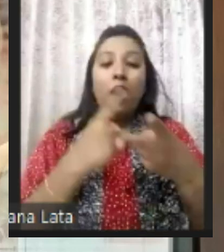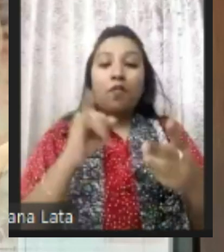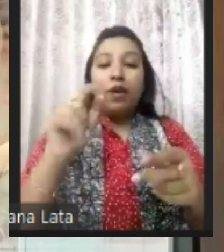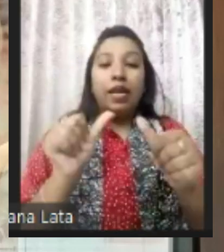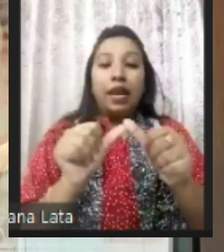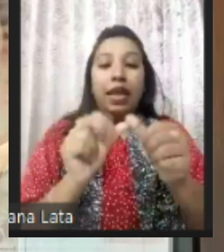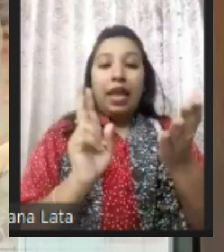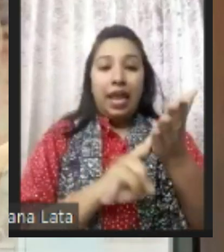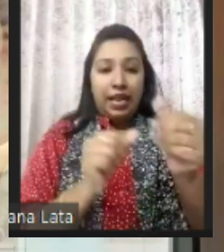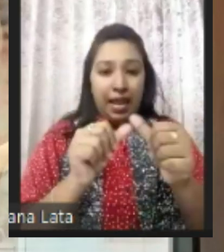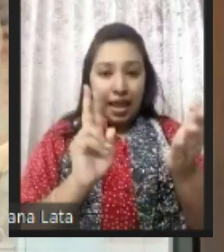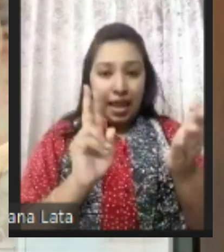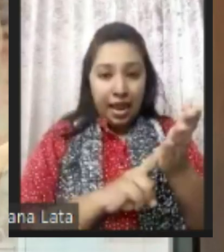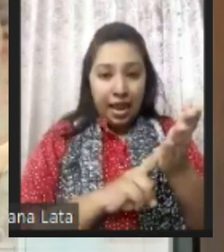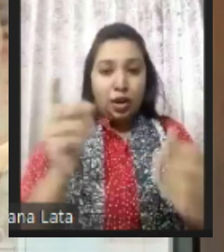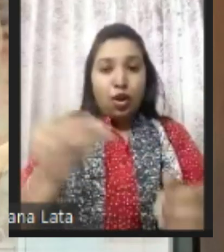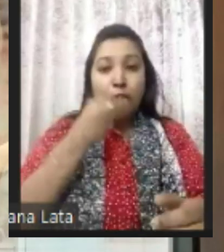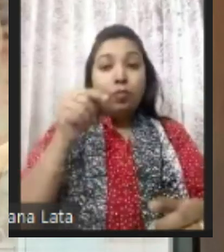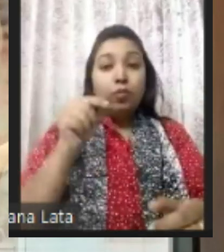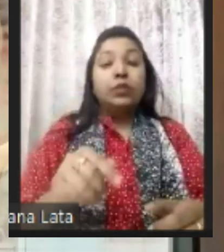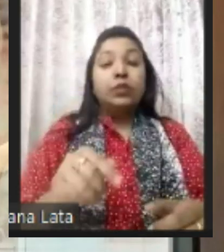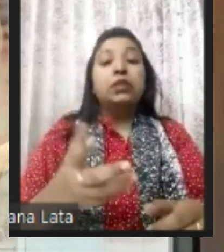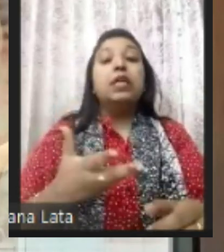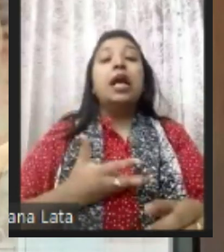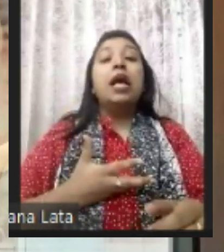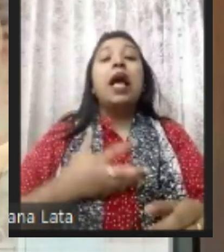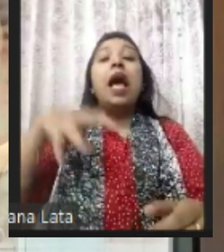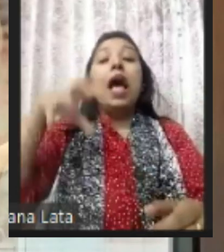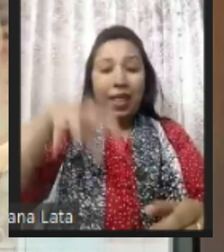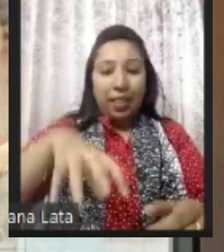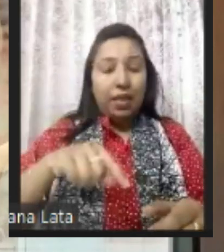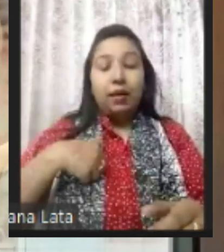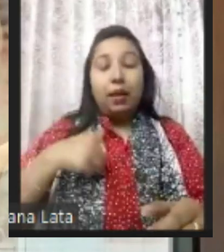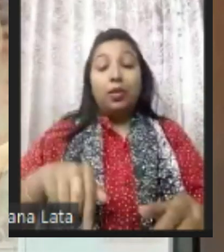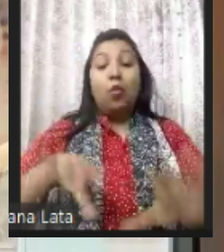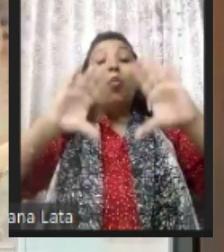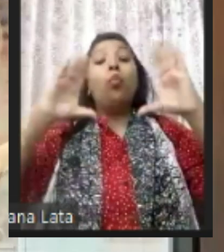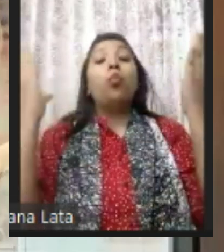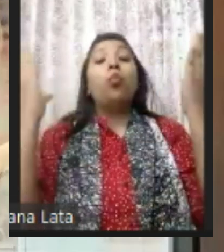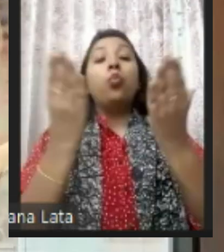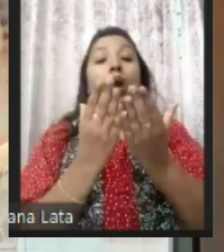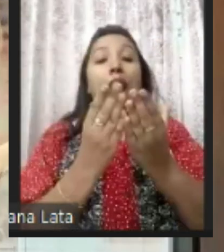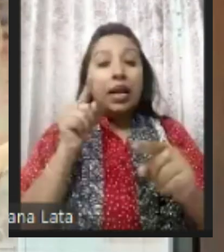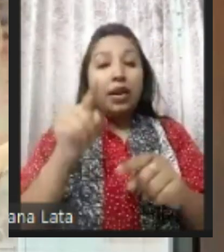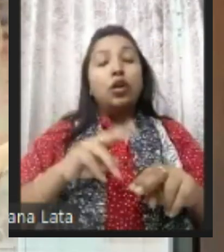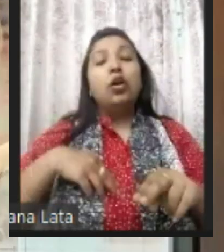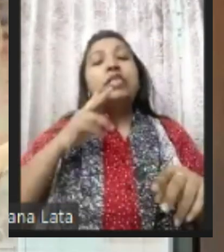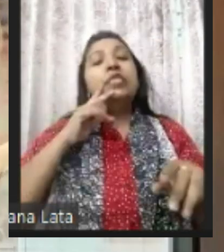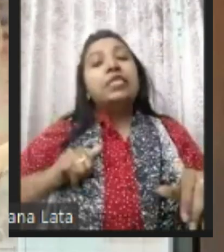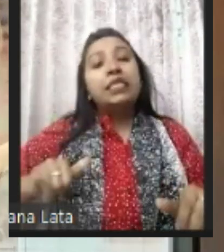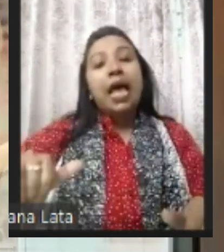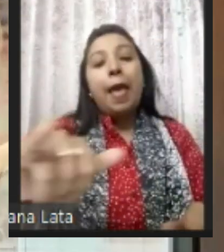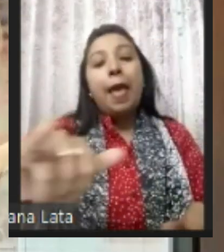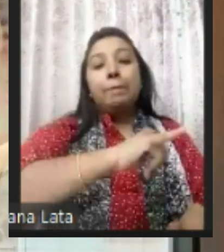in human history, we have a common destiny. We can master it only if we can face it together. We want to face